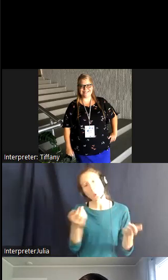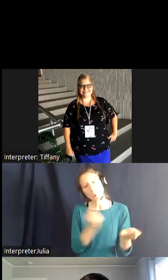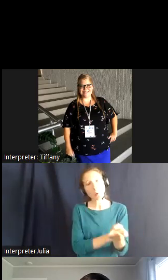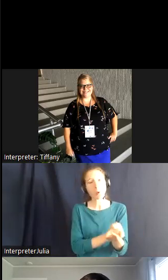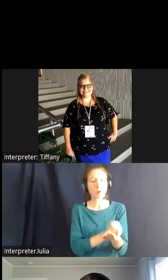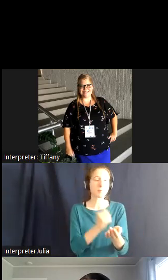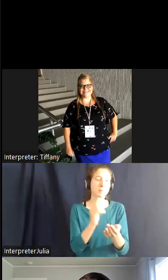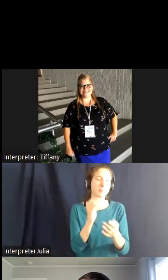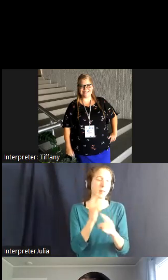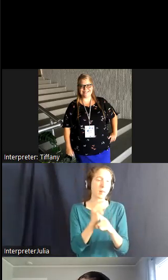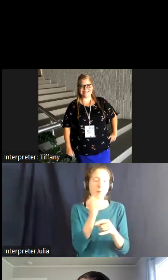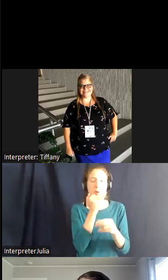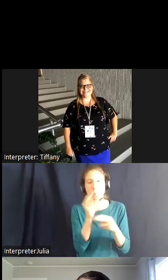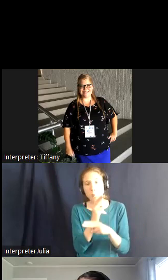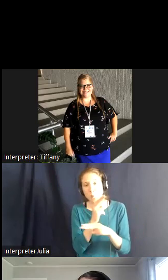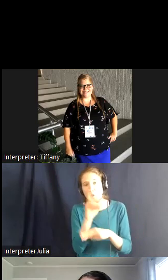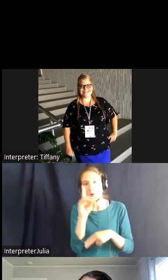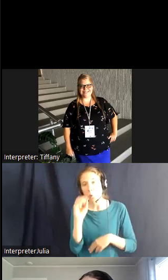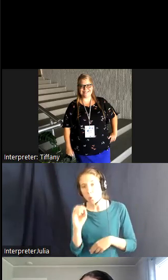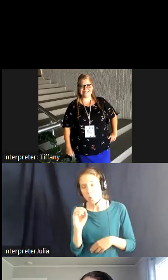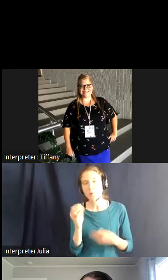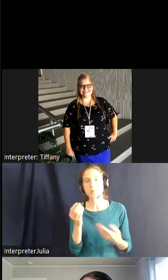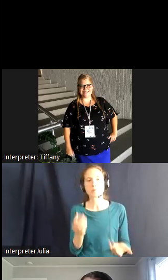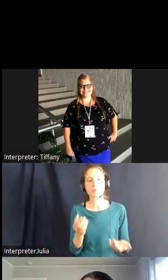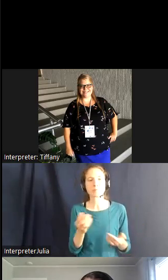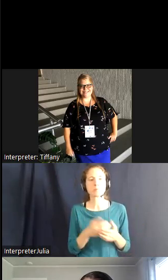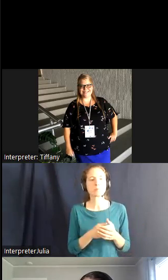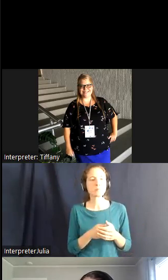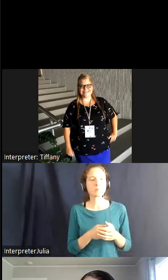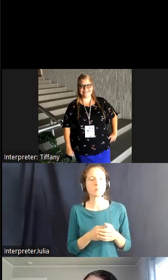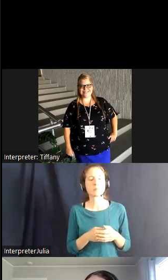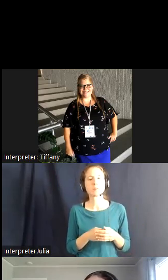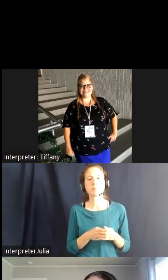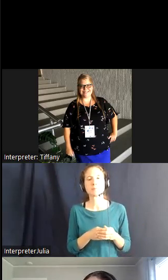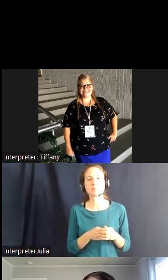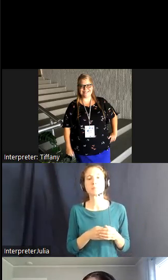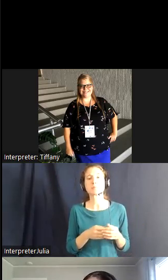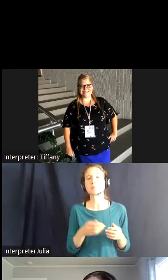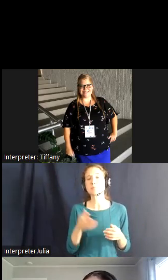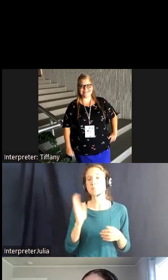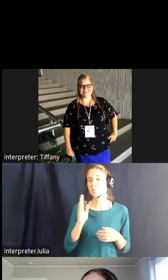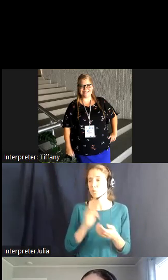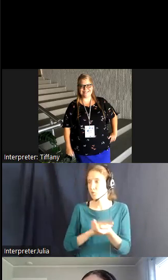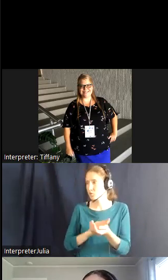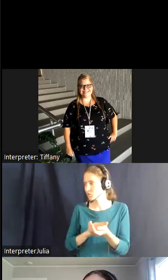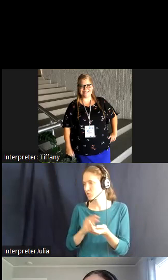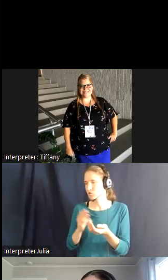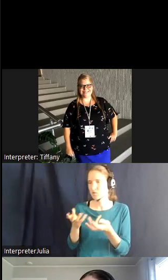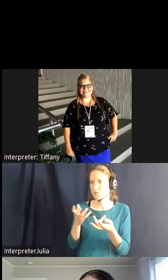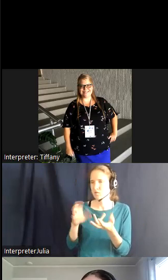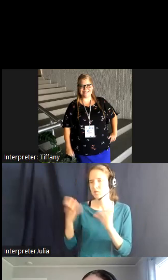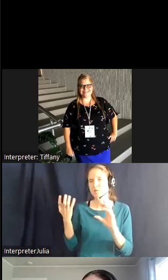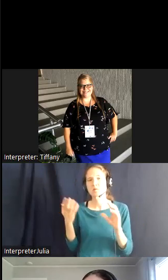clinical presentation or behavioral presentation in previous interactions with a provider, place of residence,